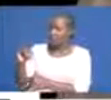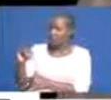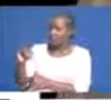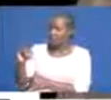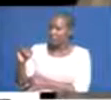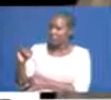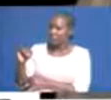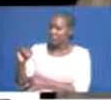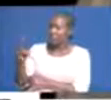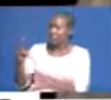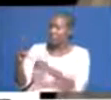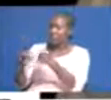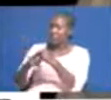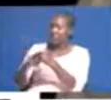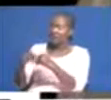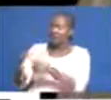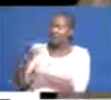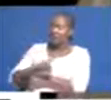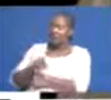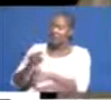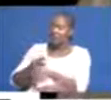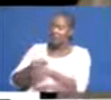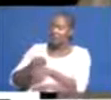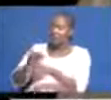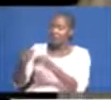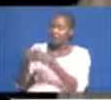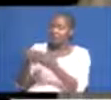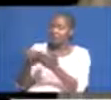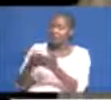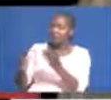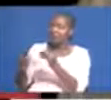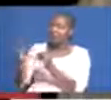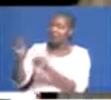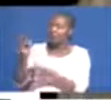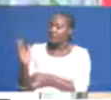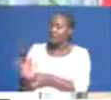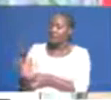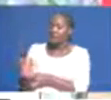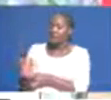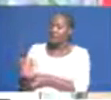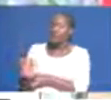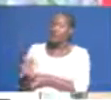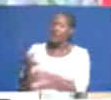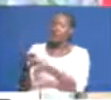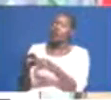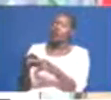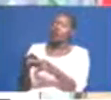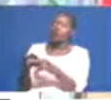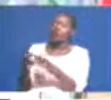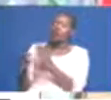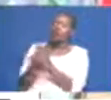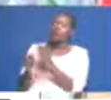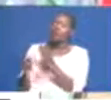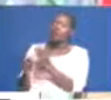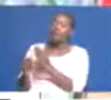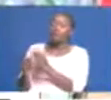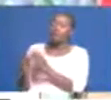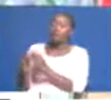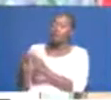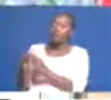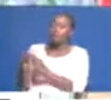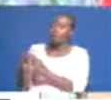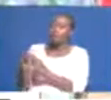When I ended up in Kinshasa, I met a Kenyan called, they used to call him Via Ben.